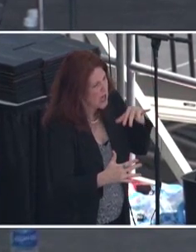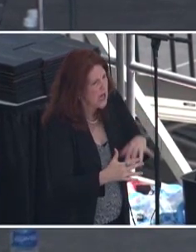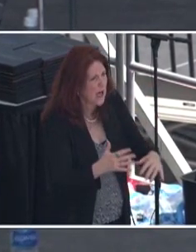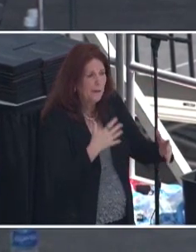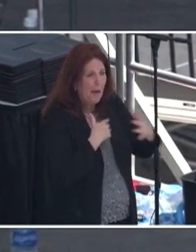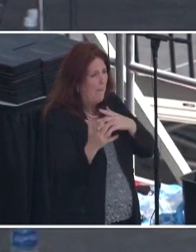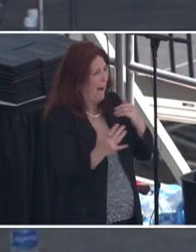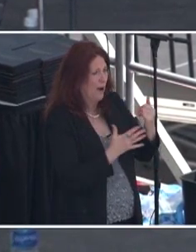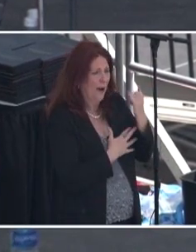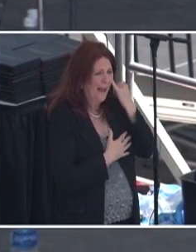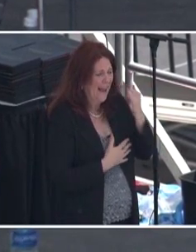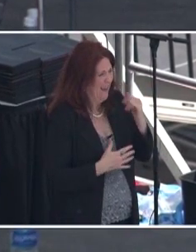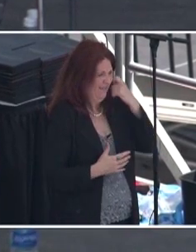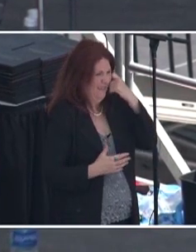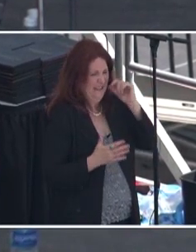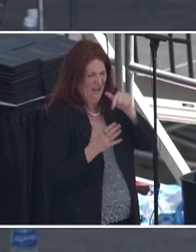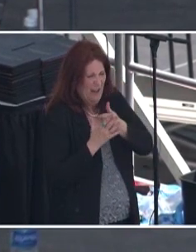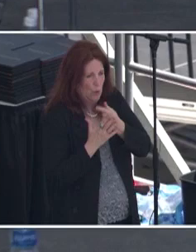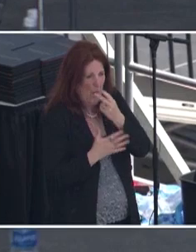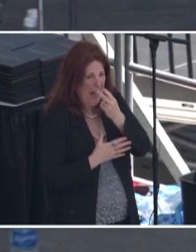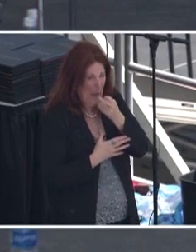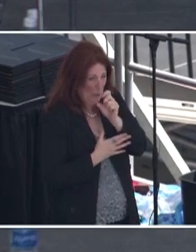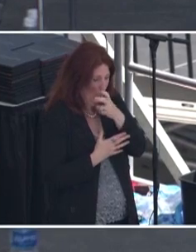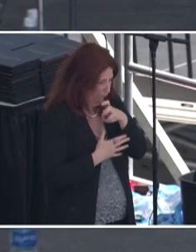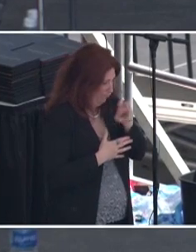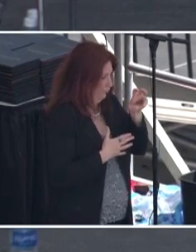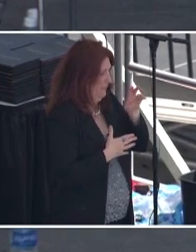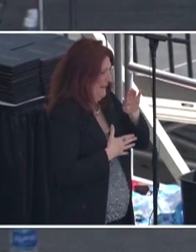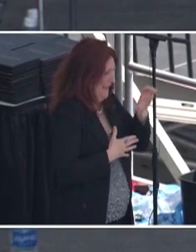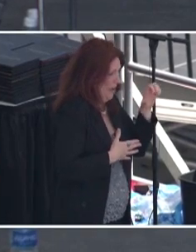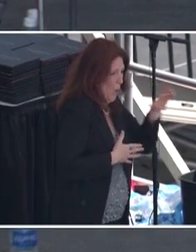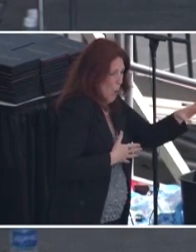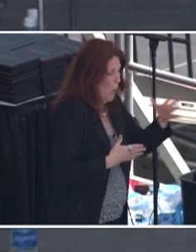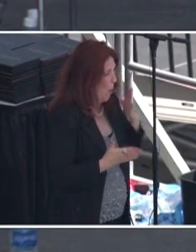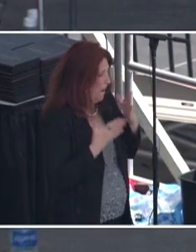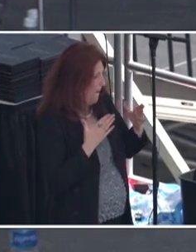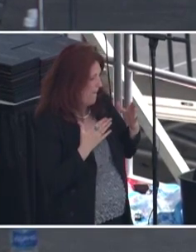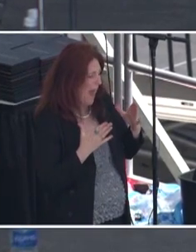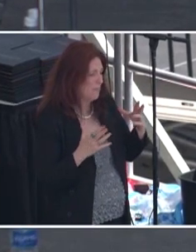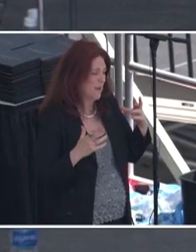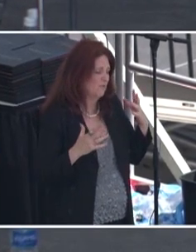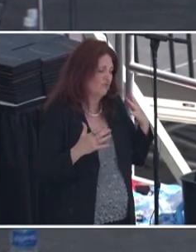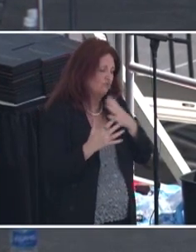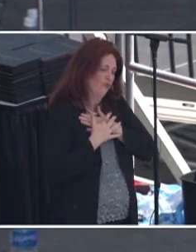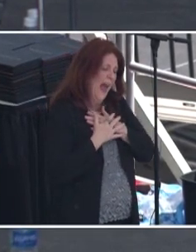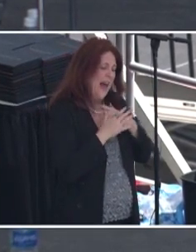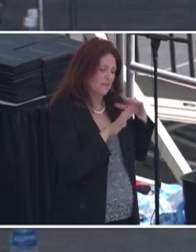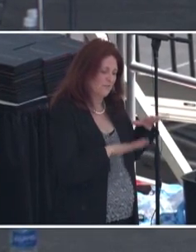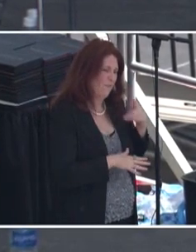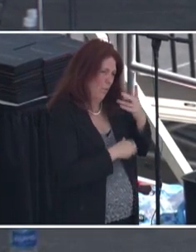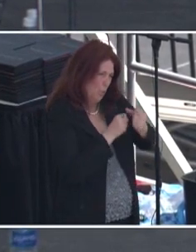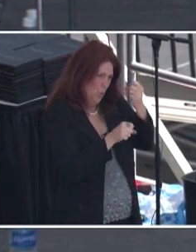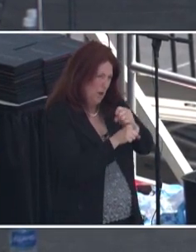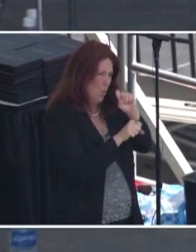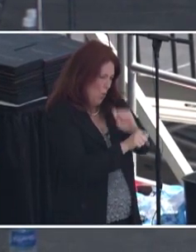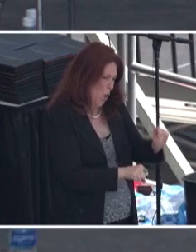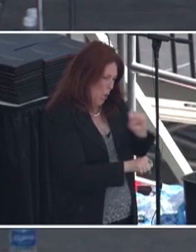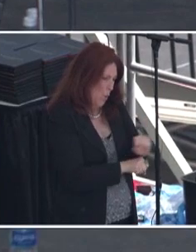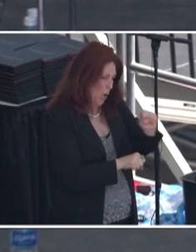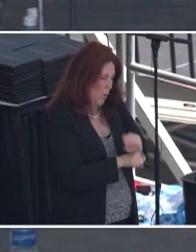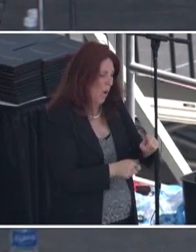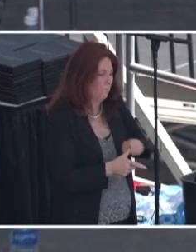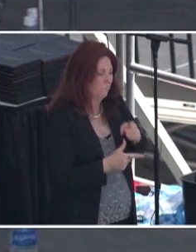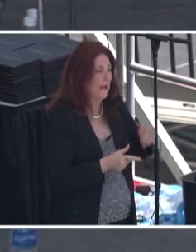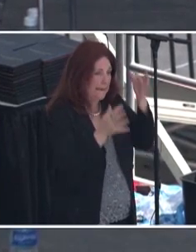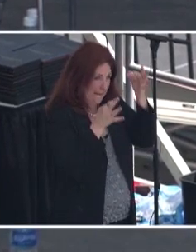high school or returned to education after spending time in the workforce. The